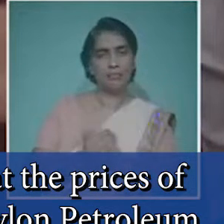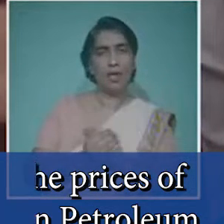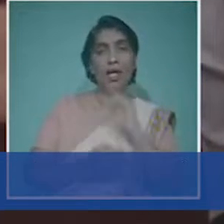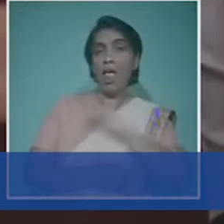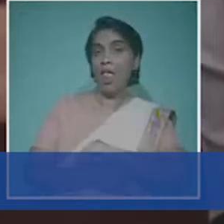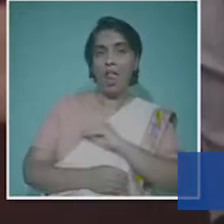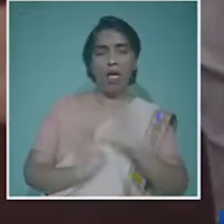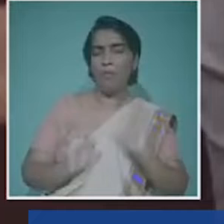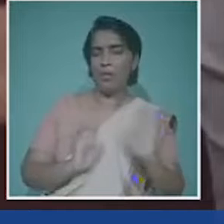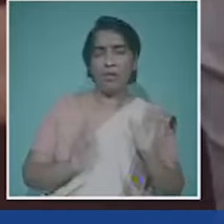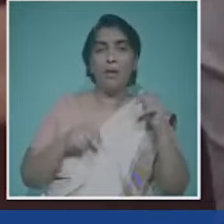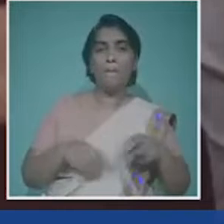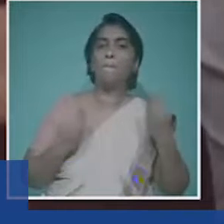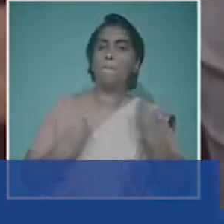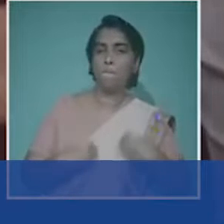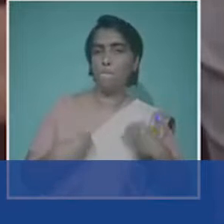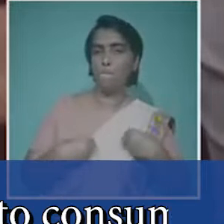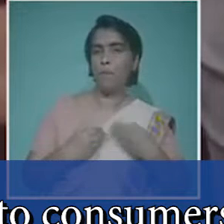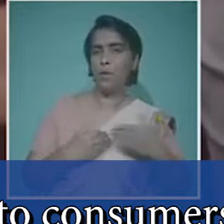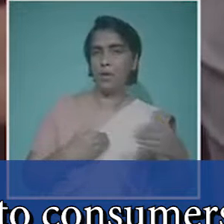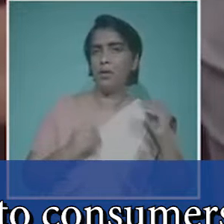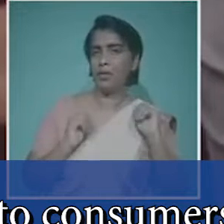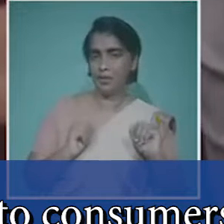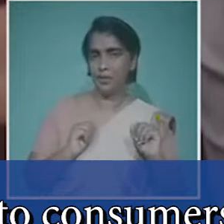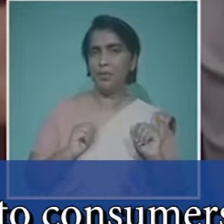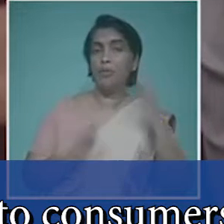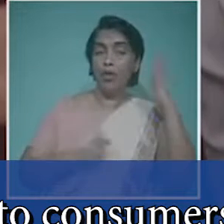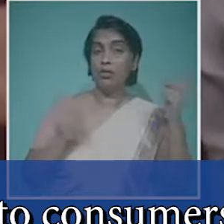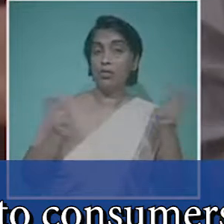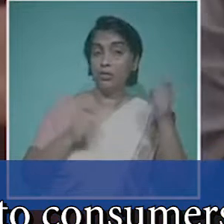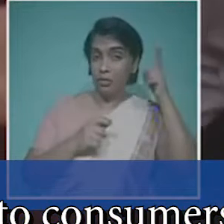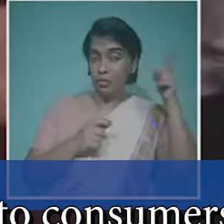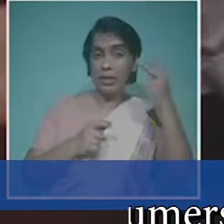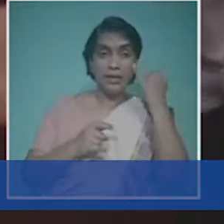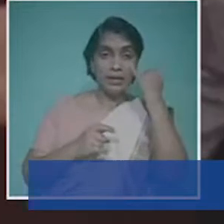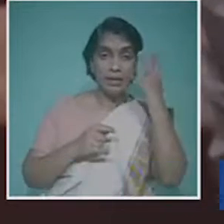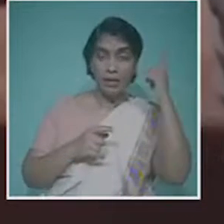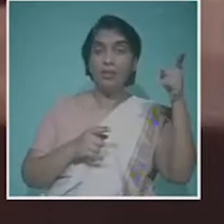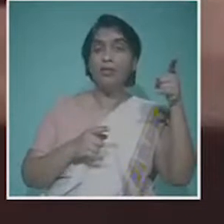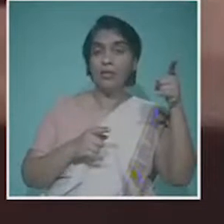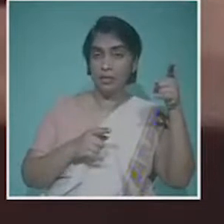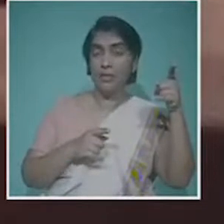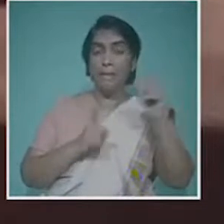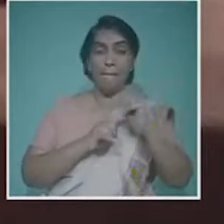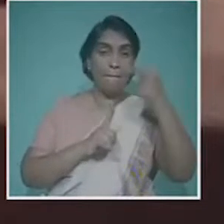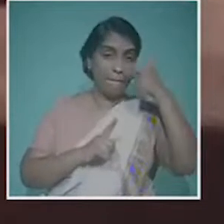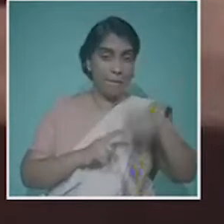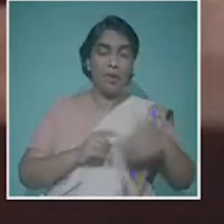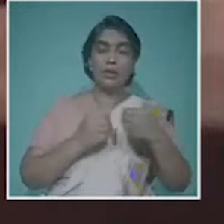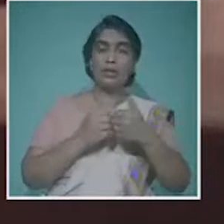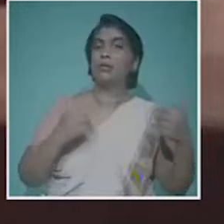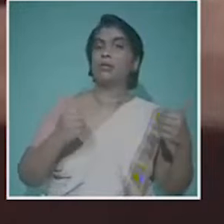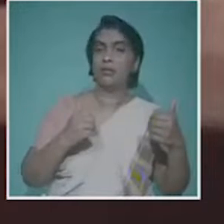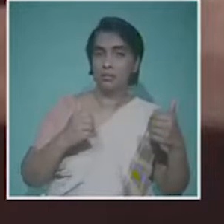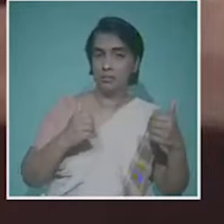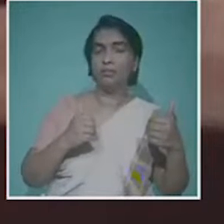of kerosene. However, he said the burden would not be transferred to consumers. He said this in response to a question